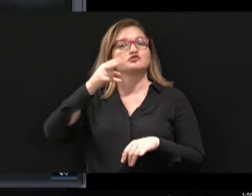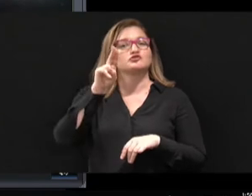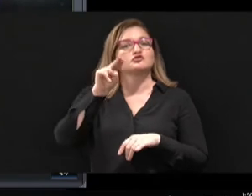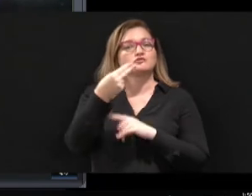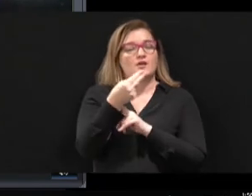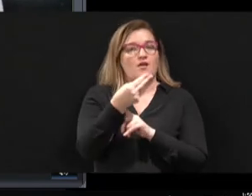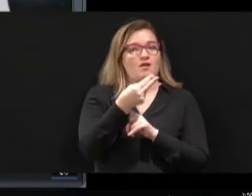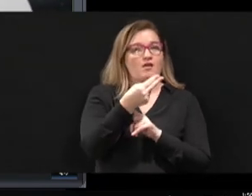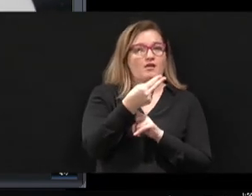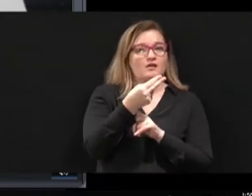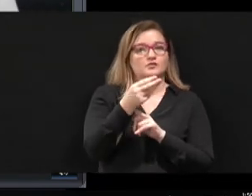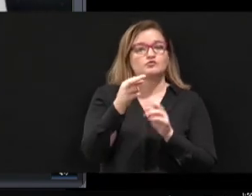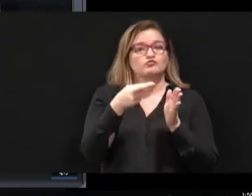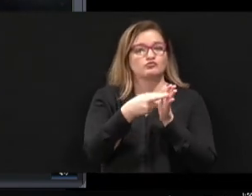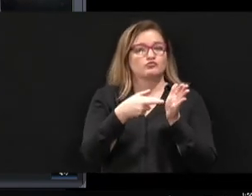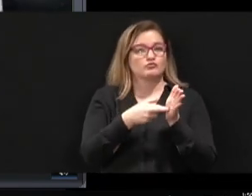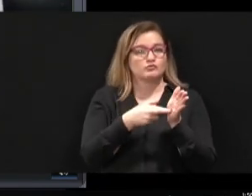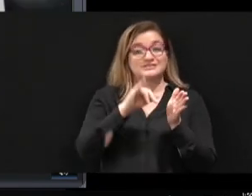Rural.